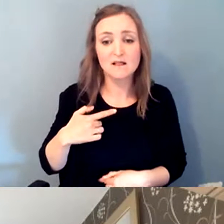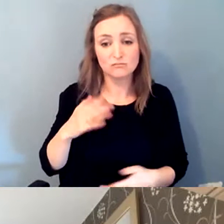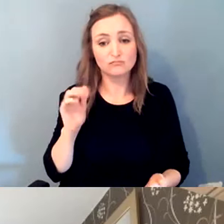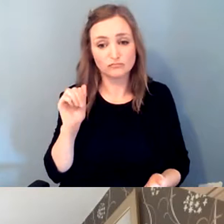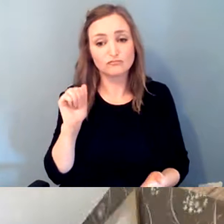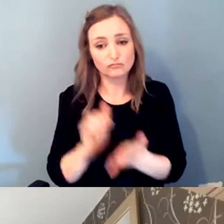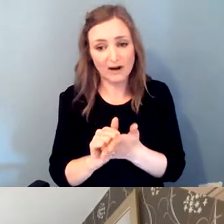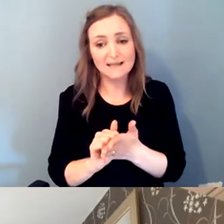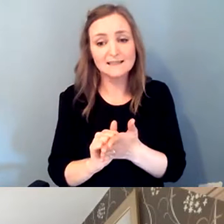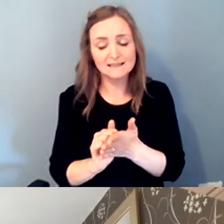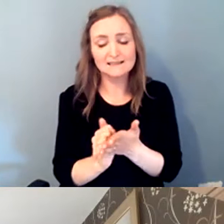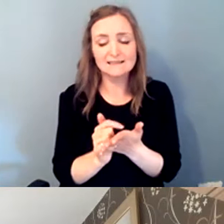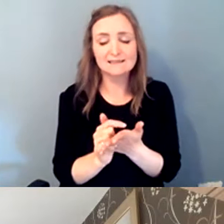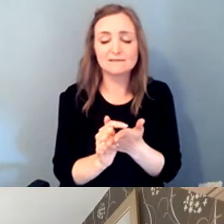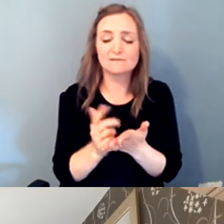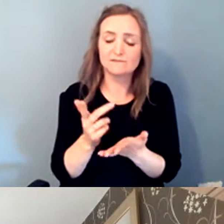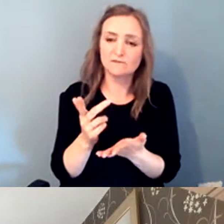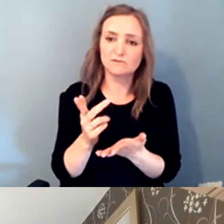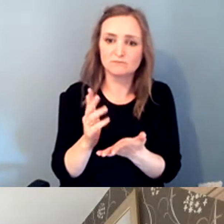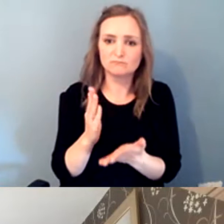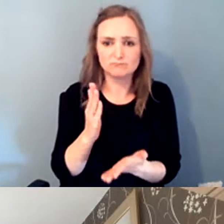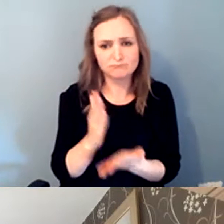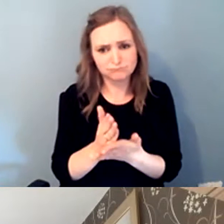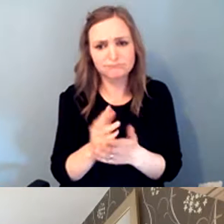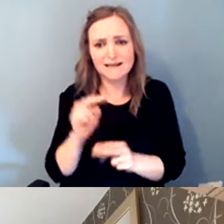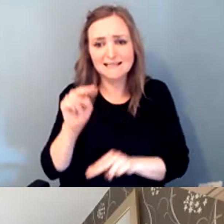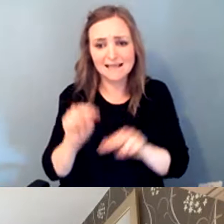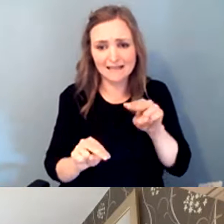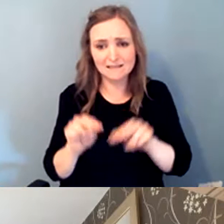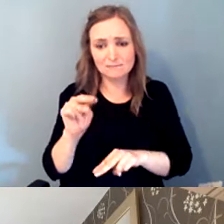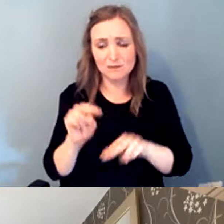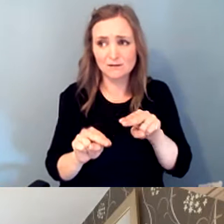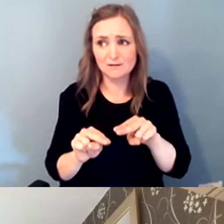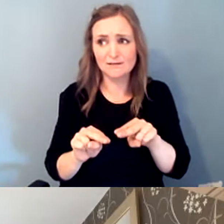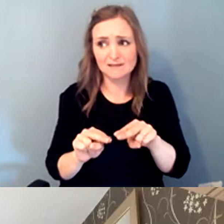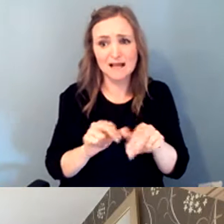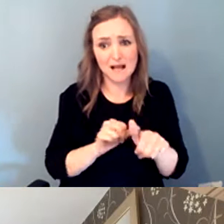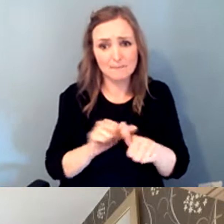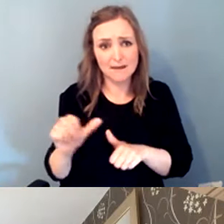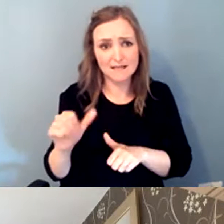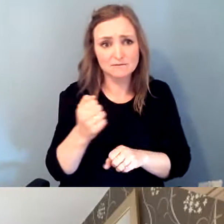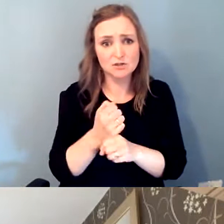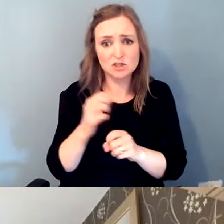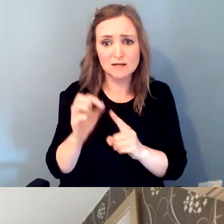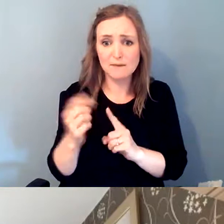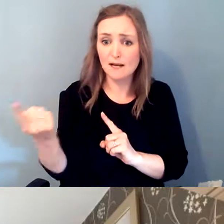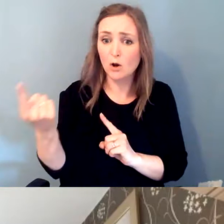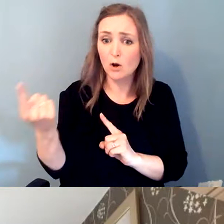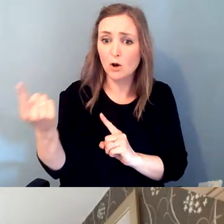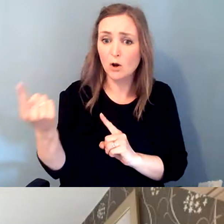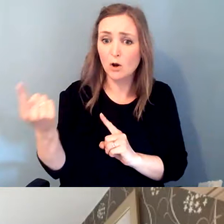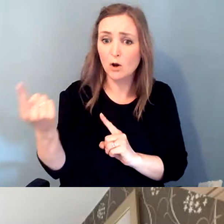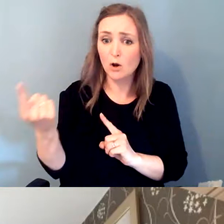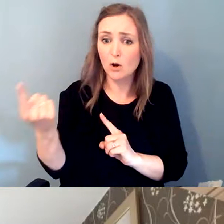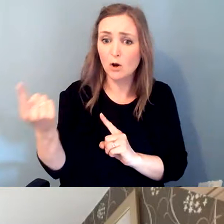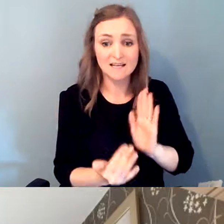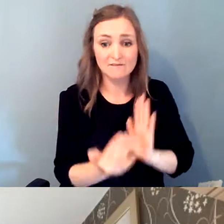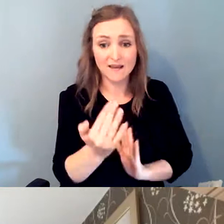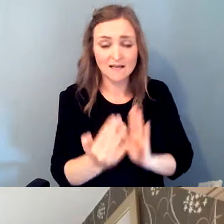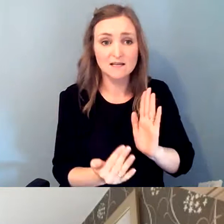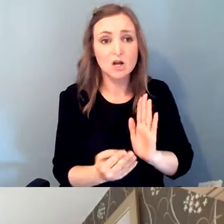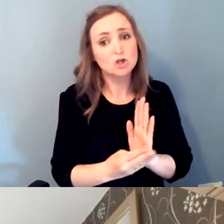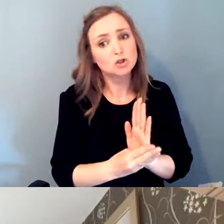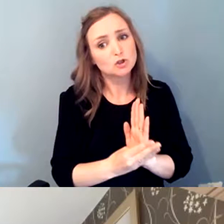like to think that that GP would bring them in to see them face to face. But there are many things that can be dealt with on